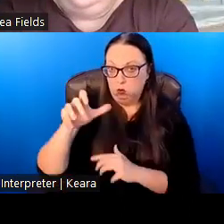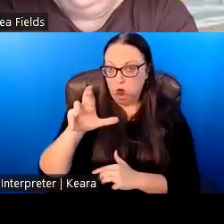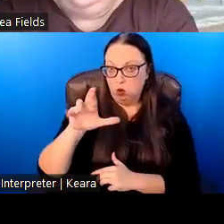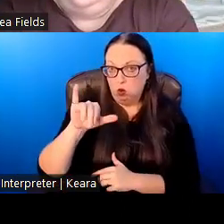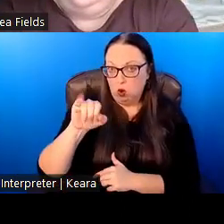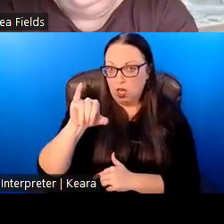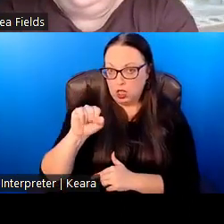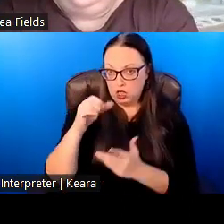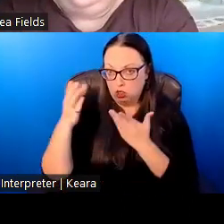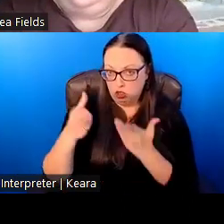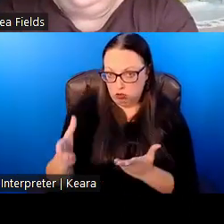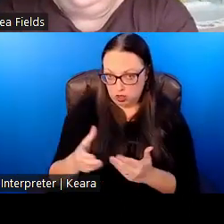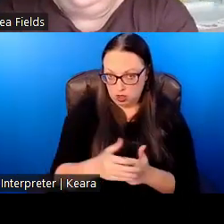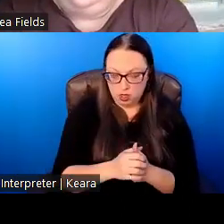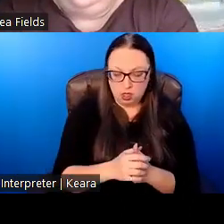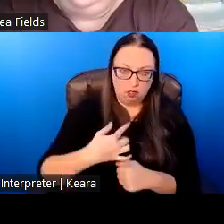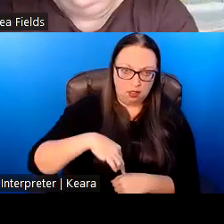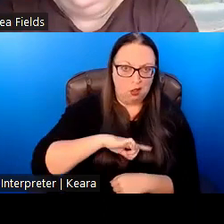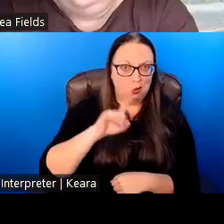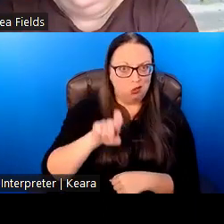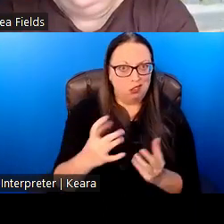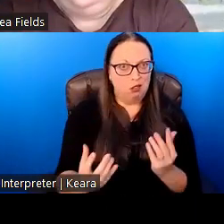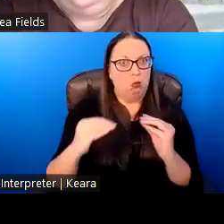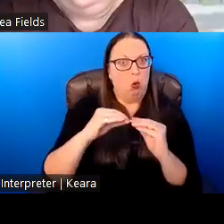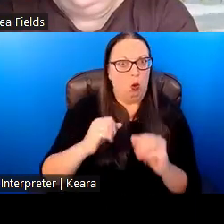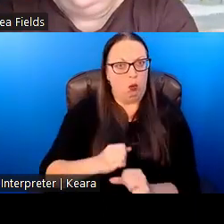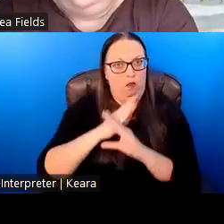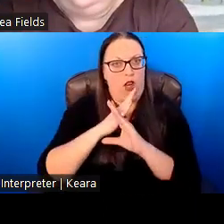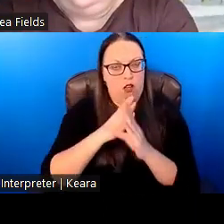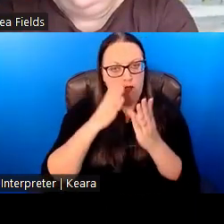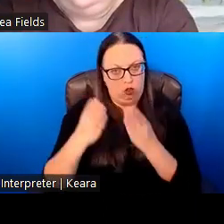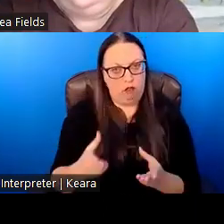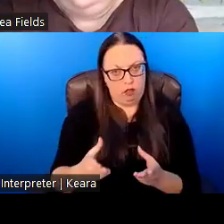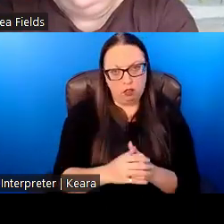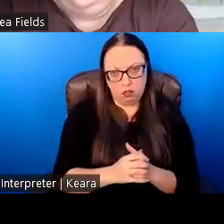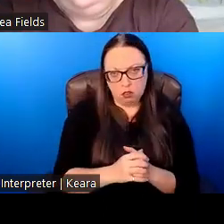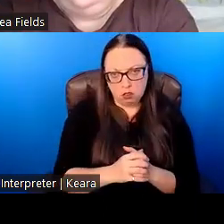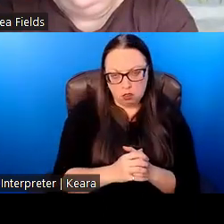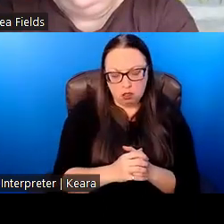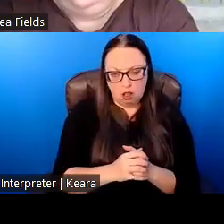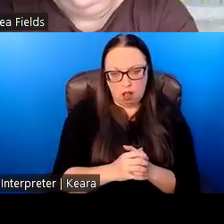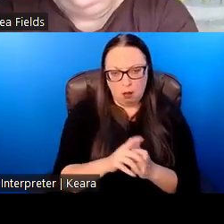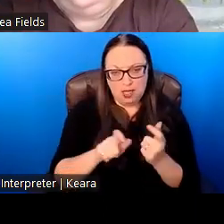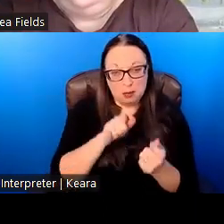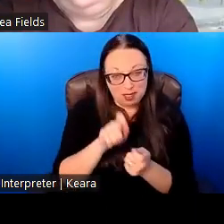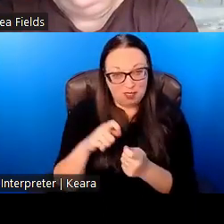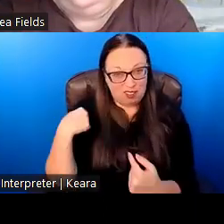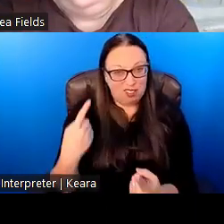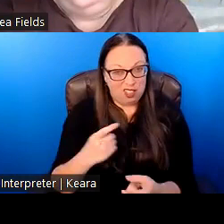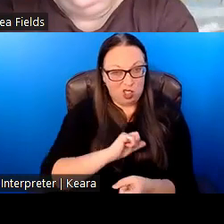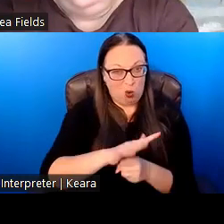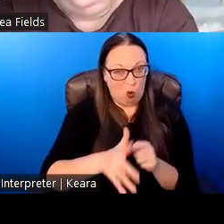and we need more preventative service, obviously, especially since the pandemic has